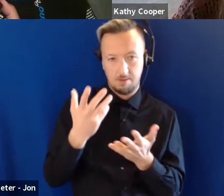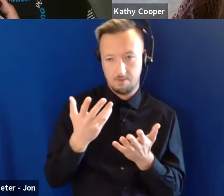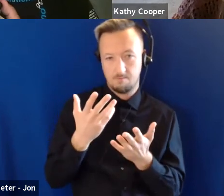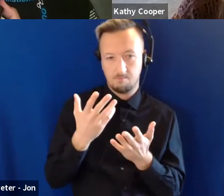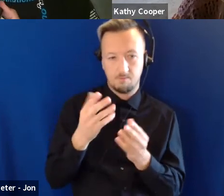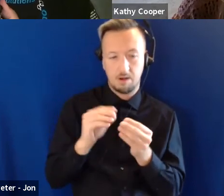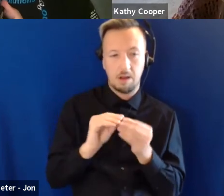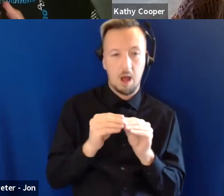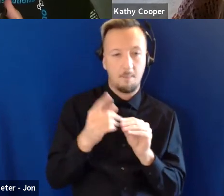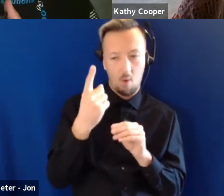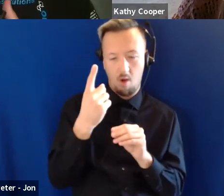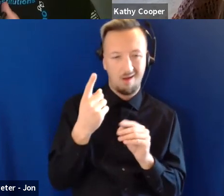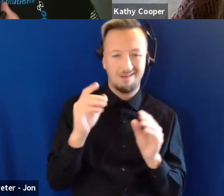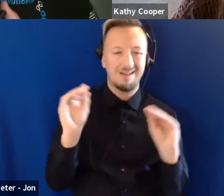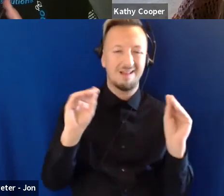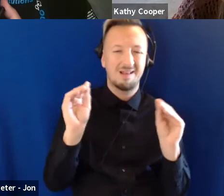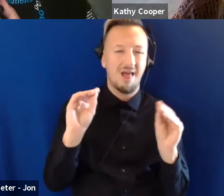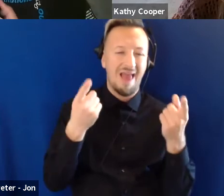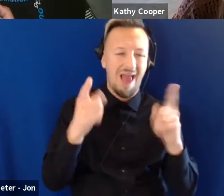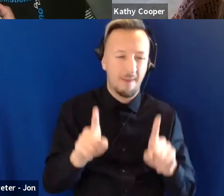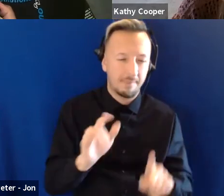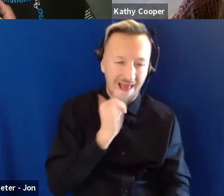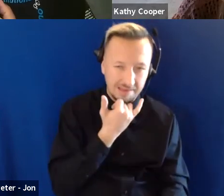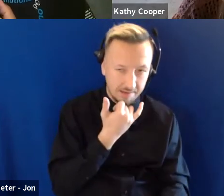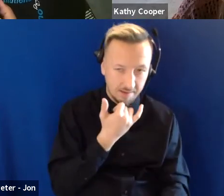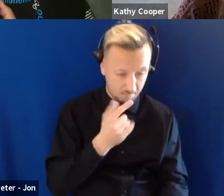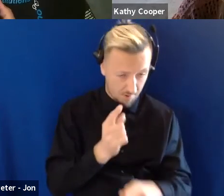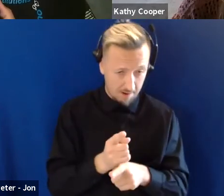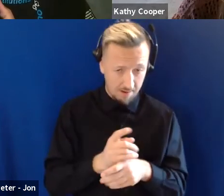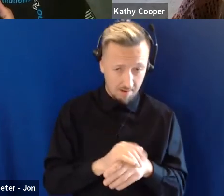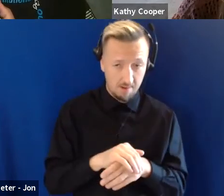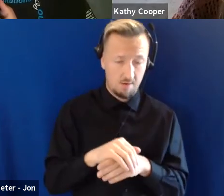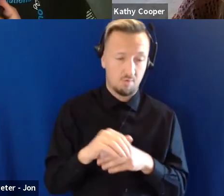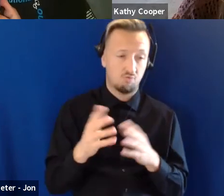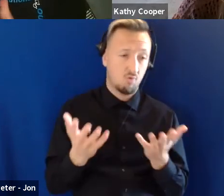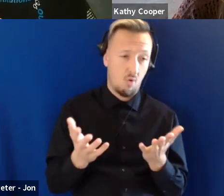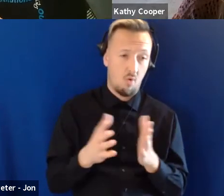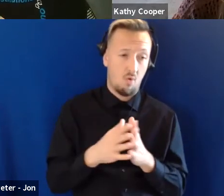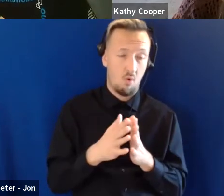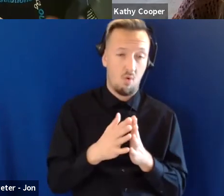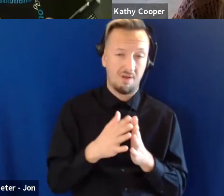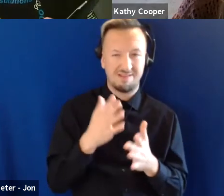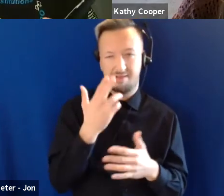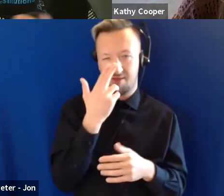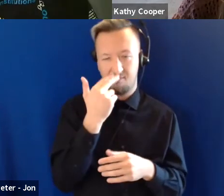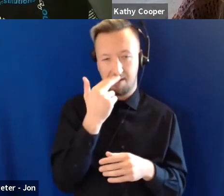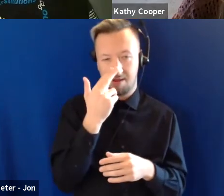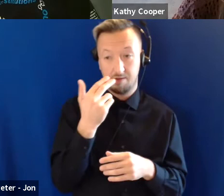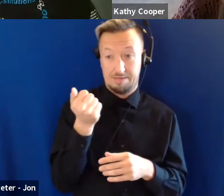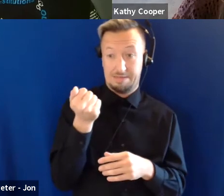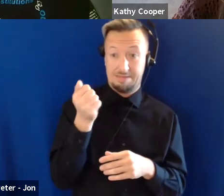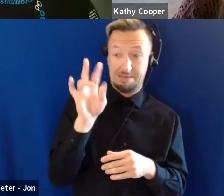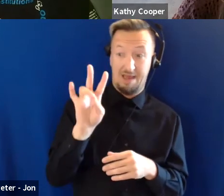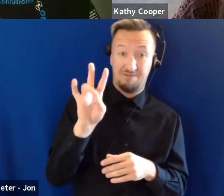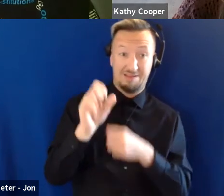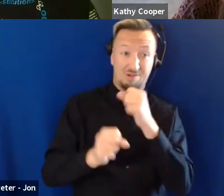I think number one, nothing happens by accident, right? And so it's funny because I mean, for 17 years, right,